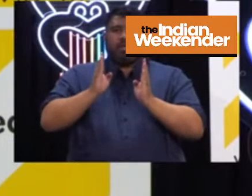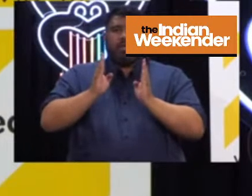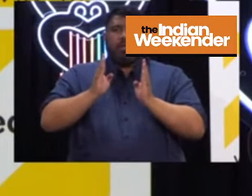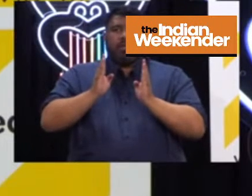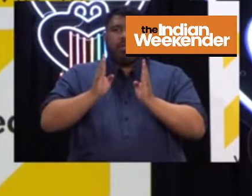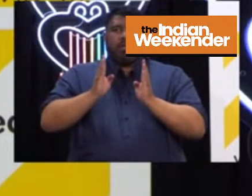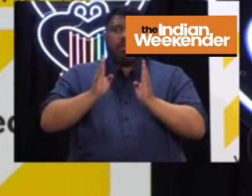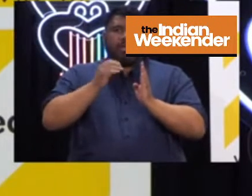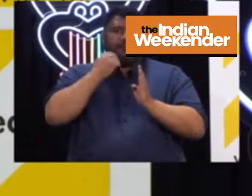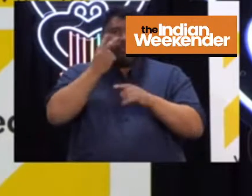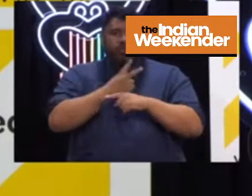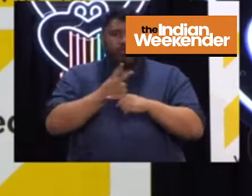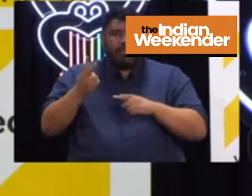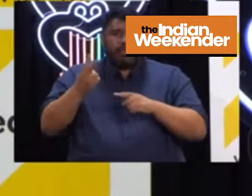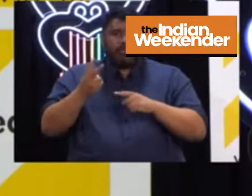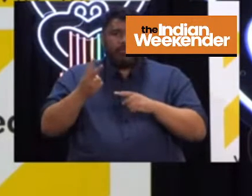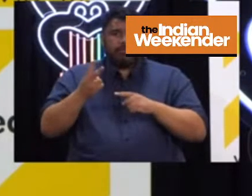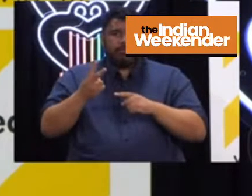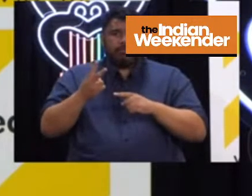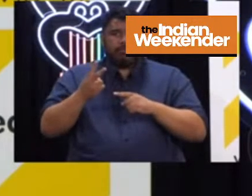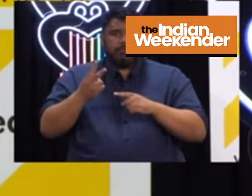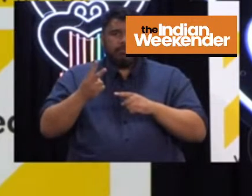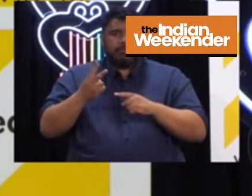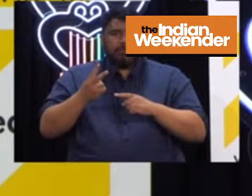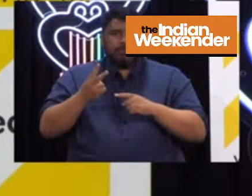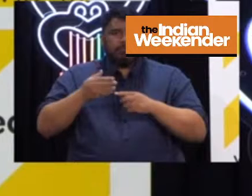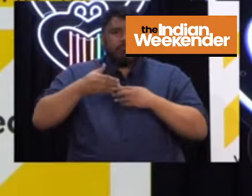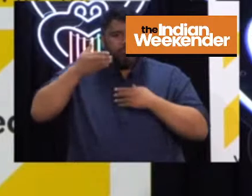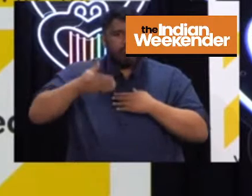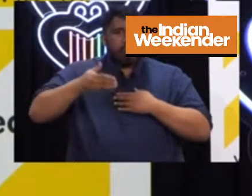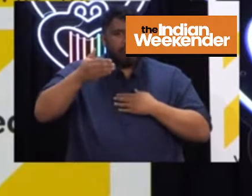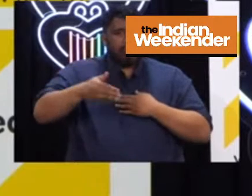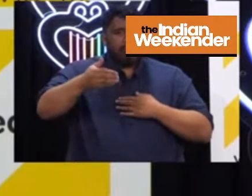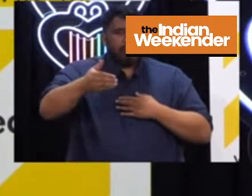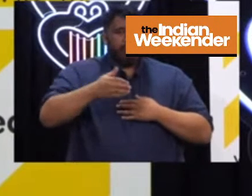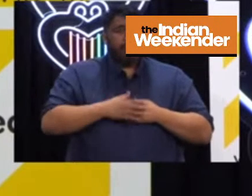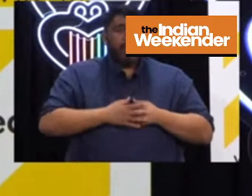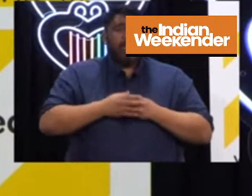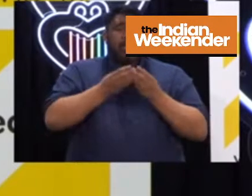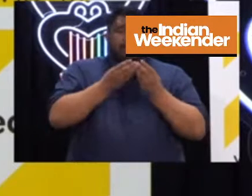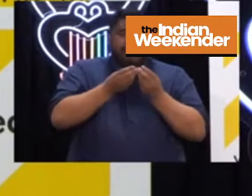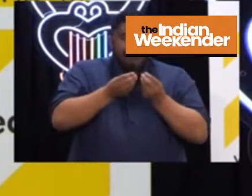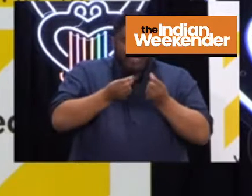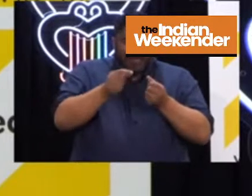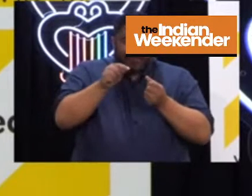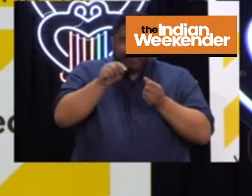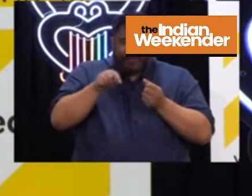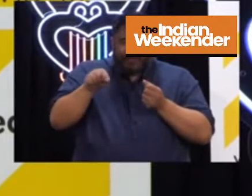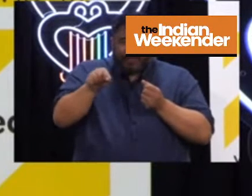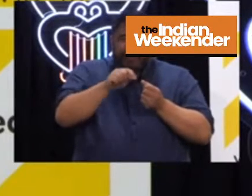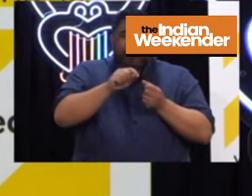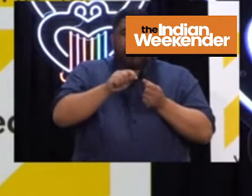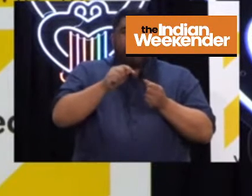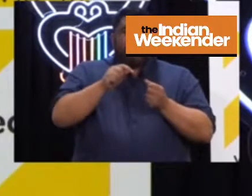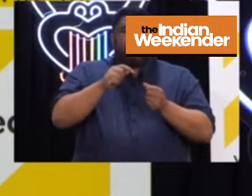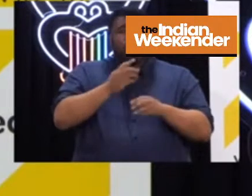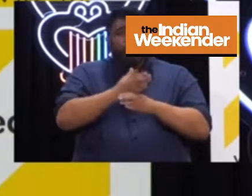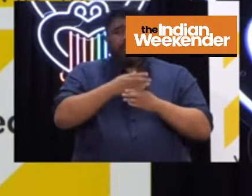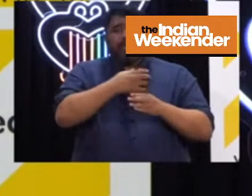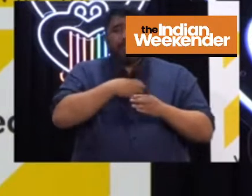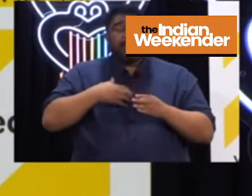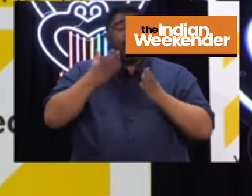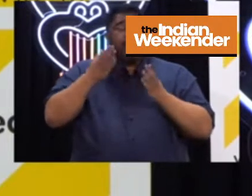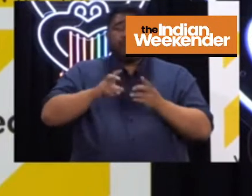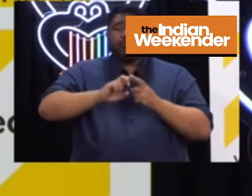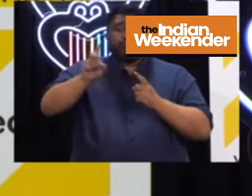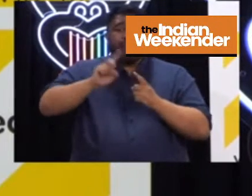of a fortnight. There are a small number who may be from within government agencies who need to continue to travel to